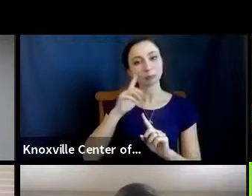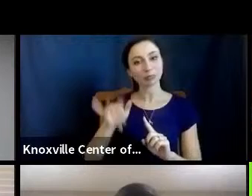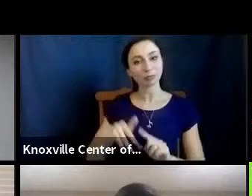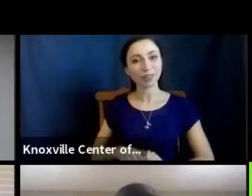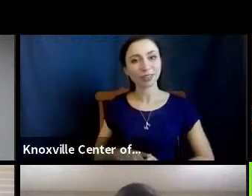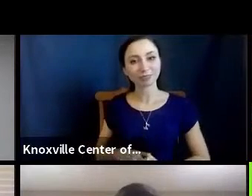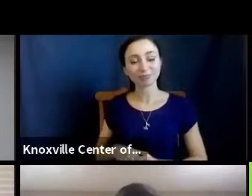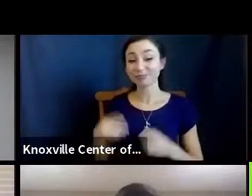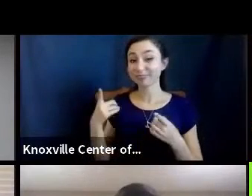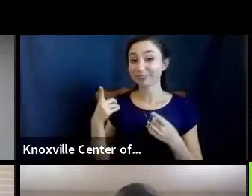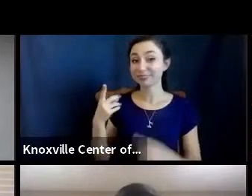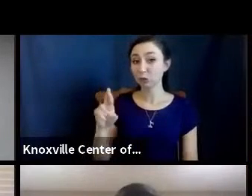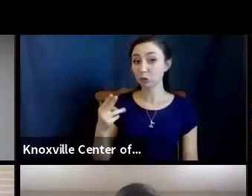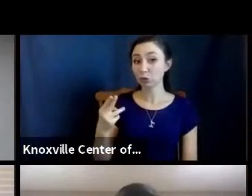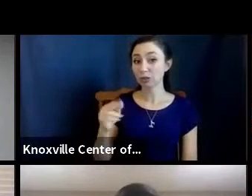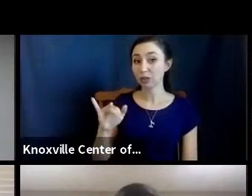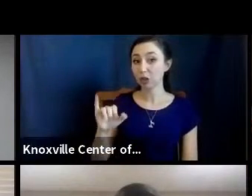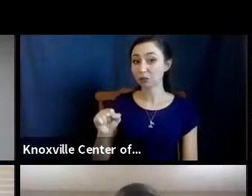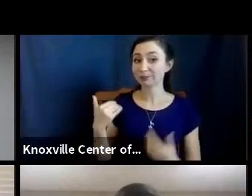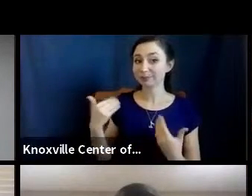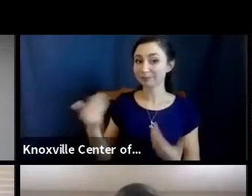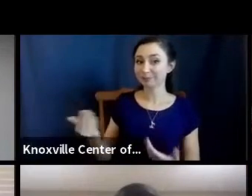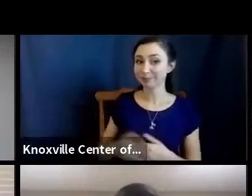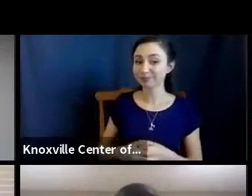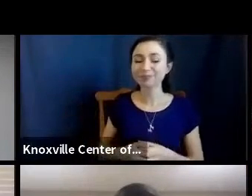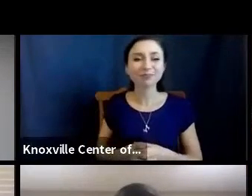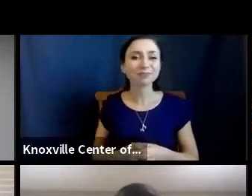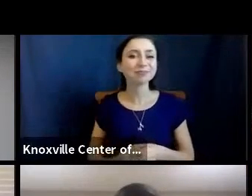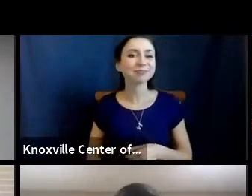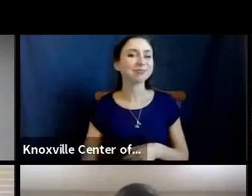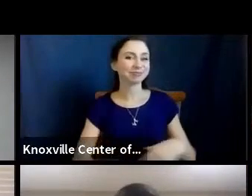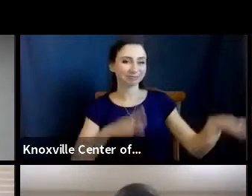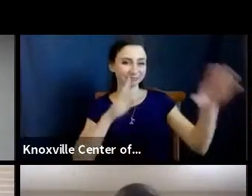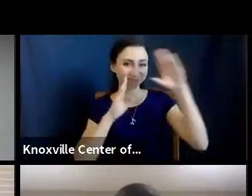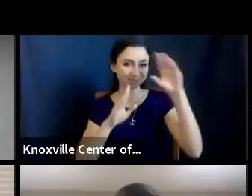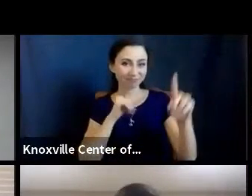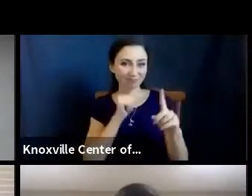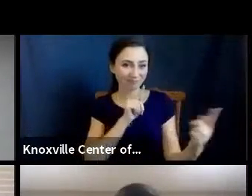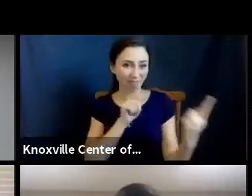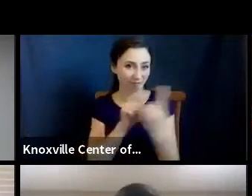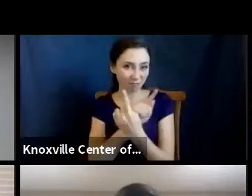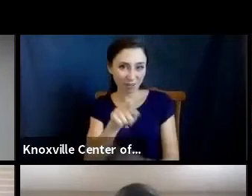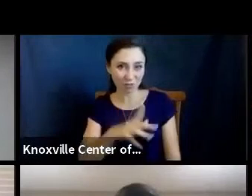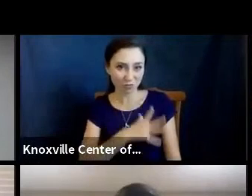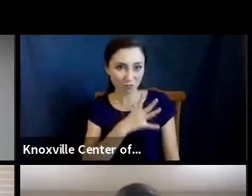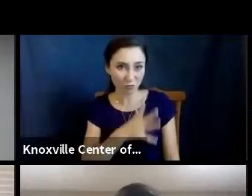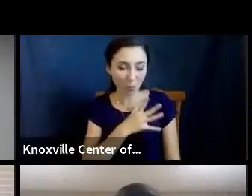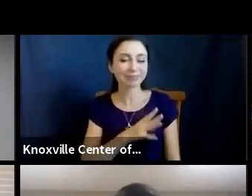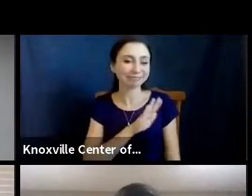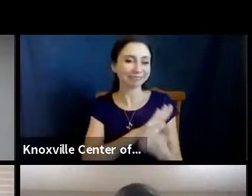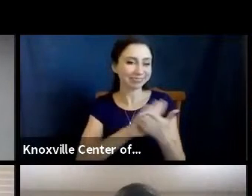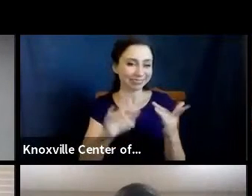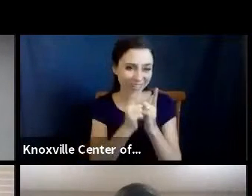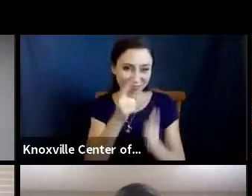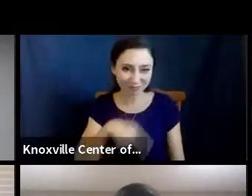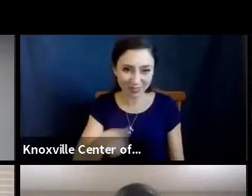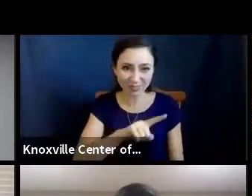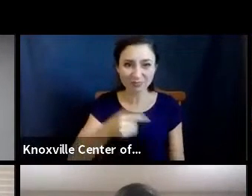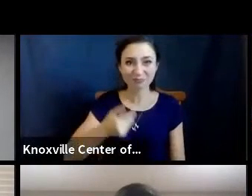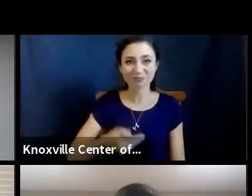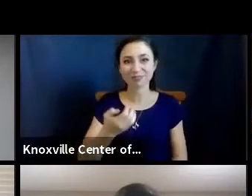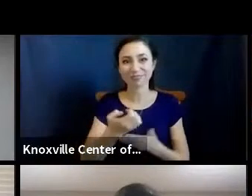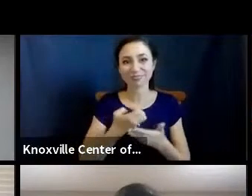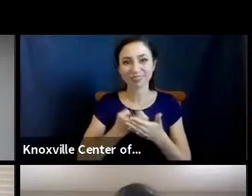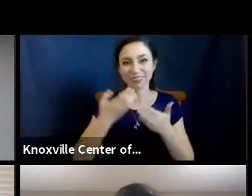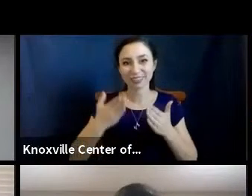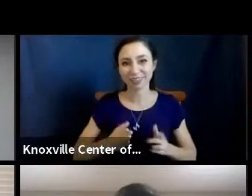Dr. Harris, you've got the floor. Thank you. So for those of you I haven't formally met, I'm Matt Harris. It's nice to meet you. I'm an economist at the University